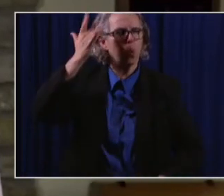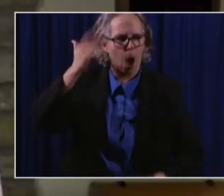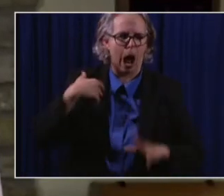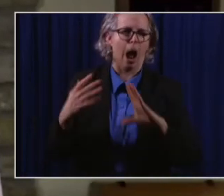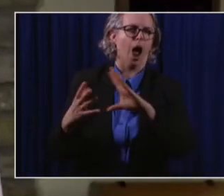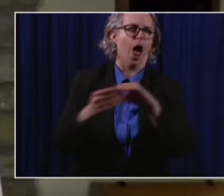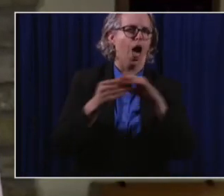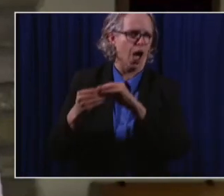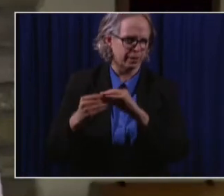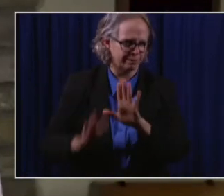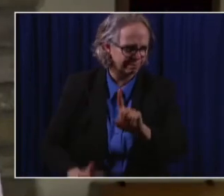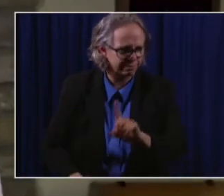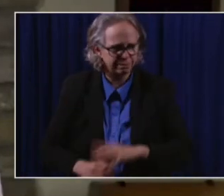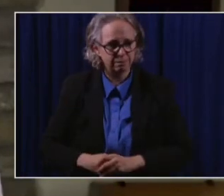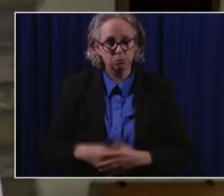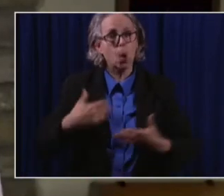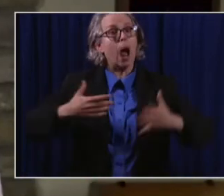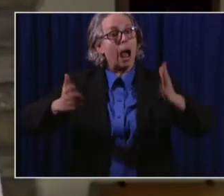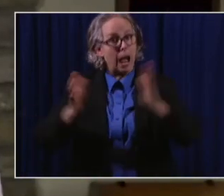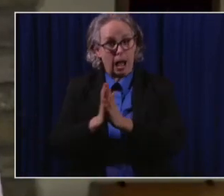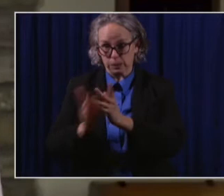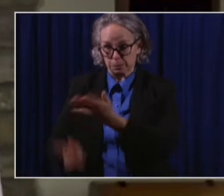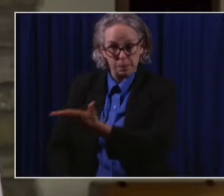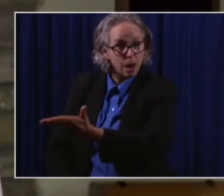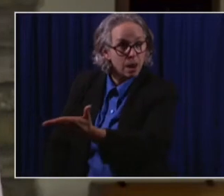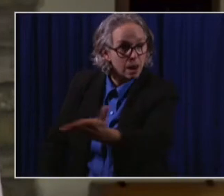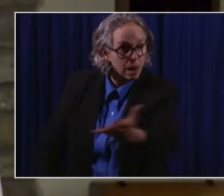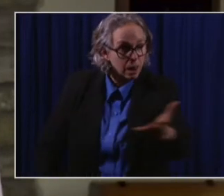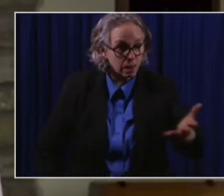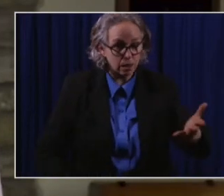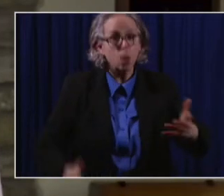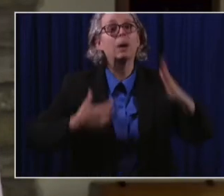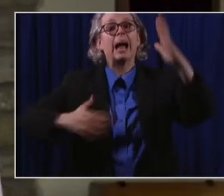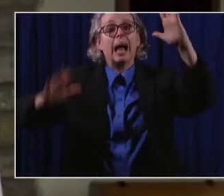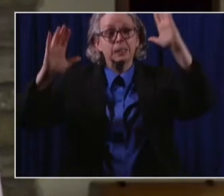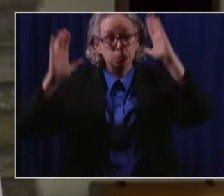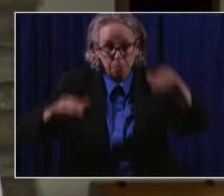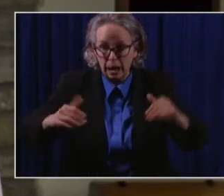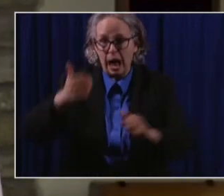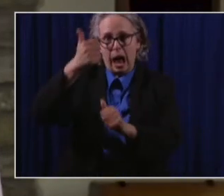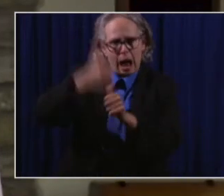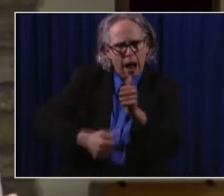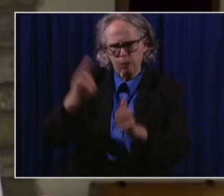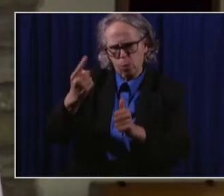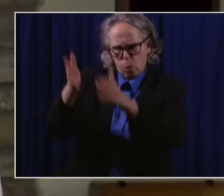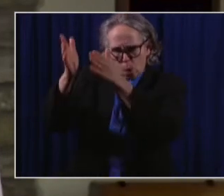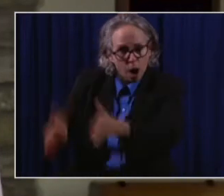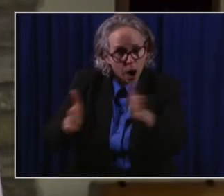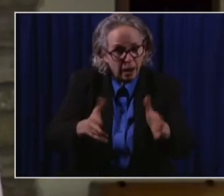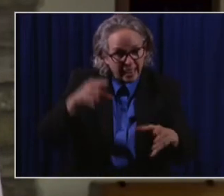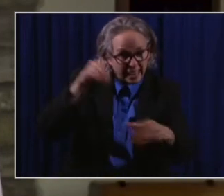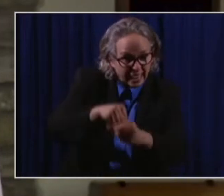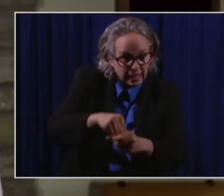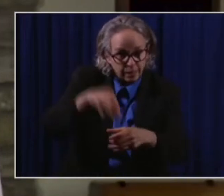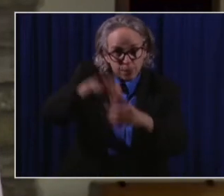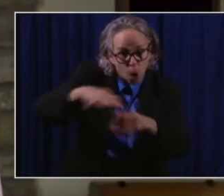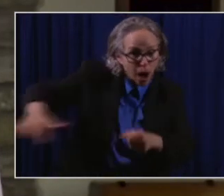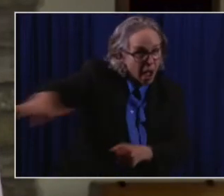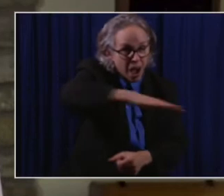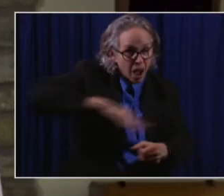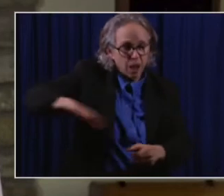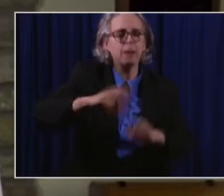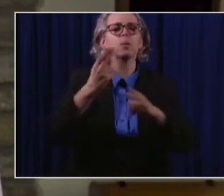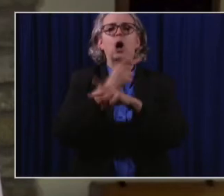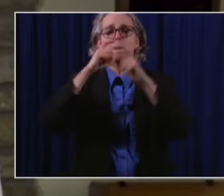everyone's told to wear a mask. Everyone's expected to wear a mask. Will there be someone, or some people who show up and don't wear,